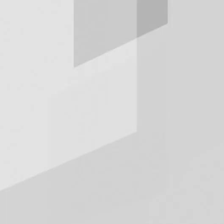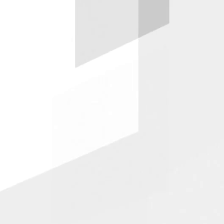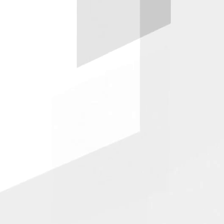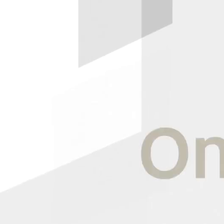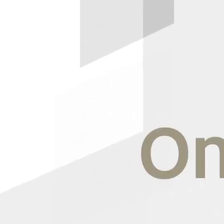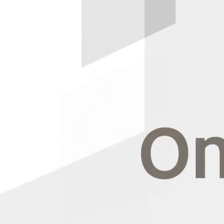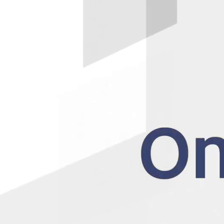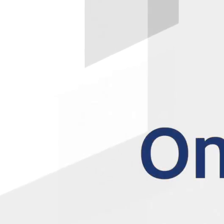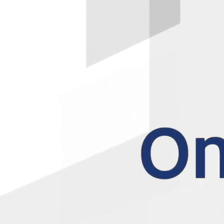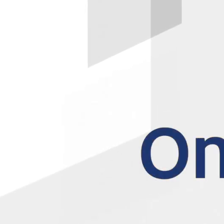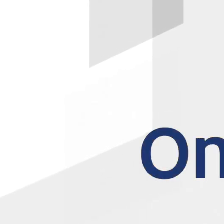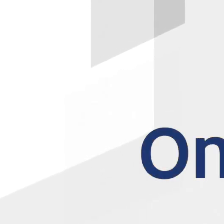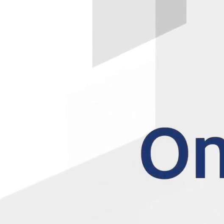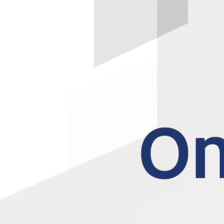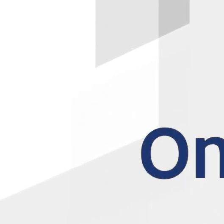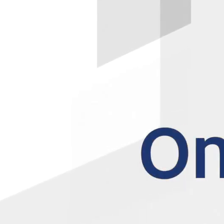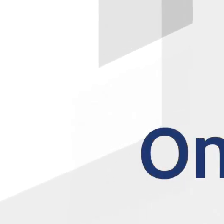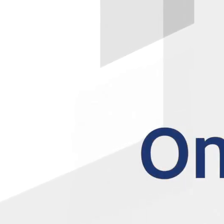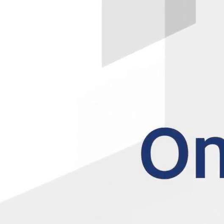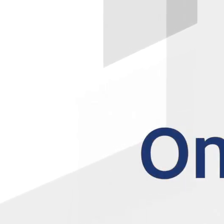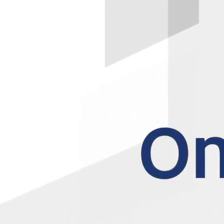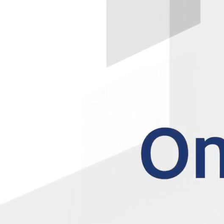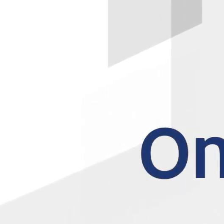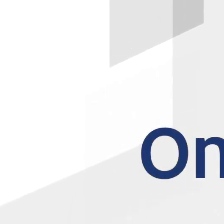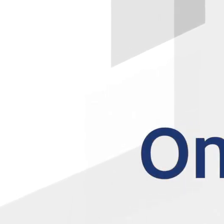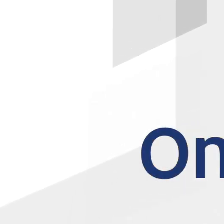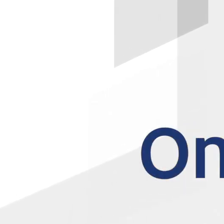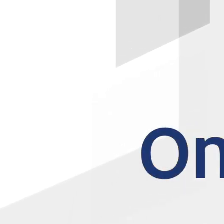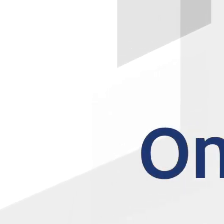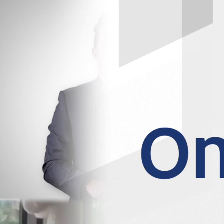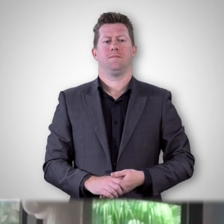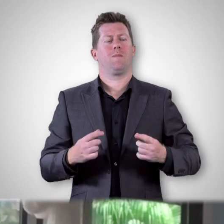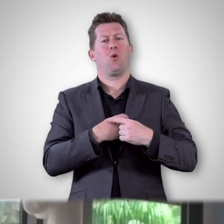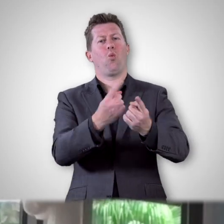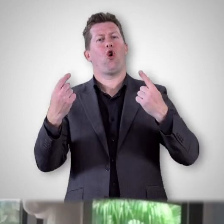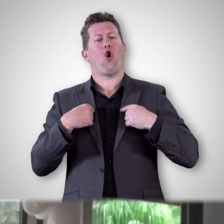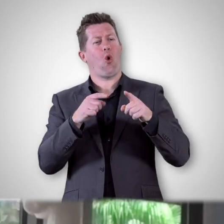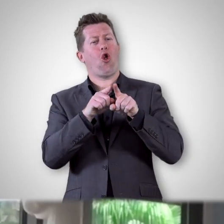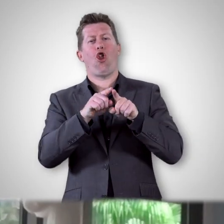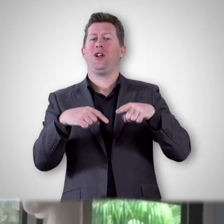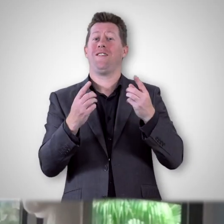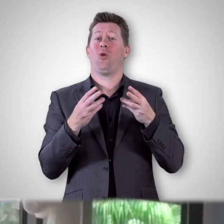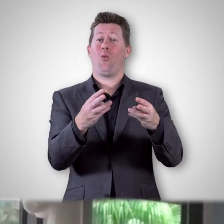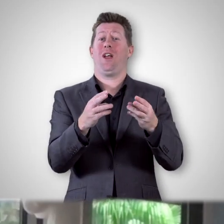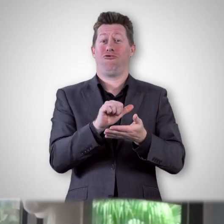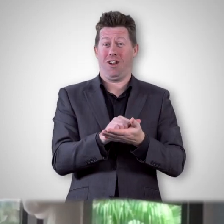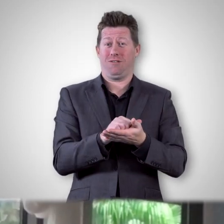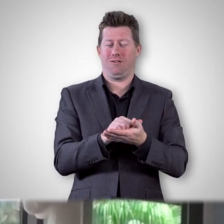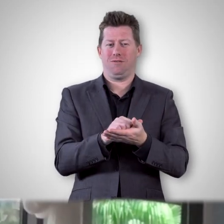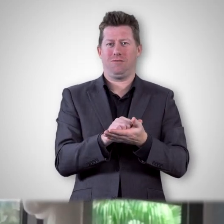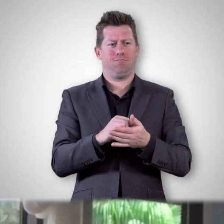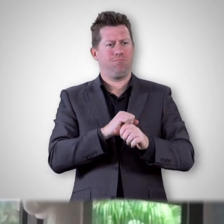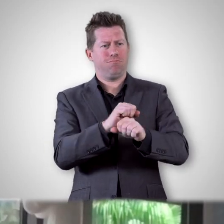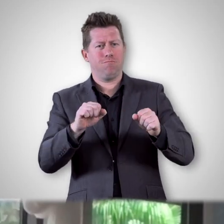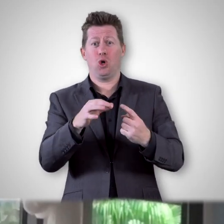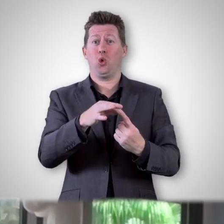Students share why one size doesn't fit all. We all learn in different ways. It